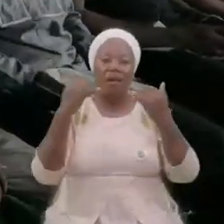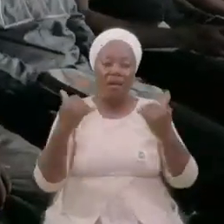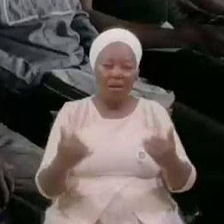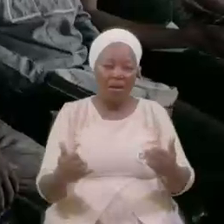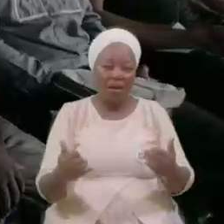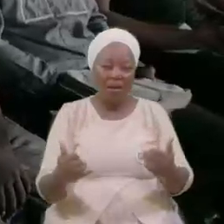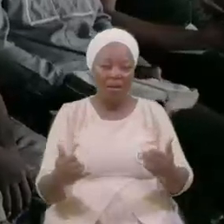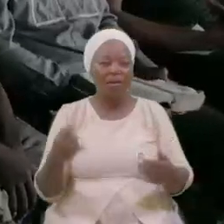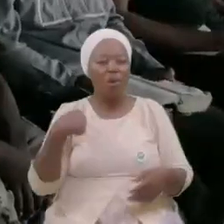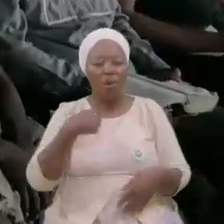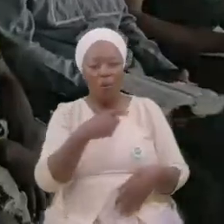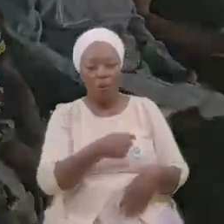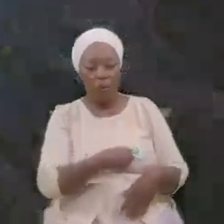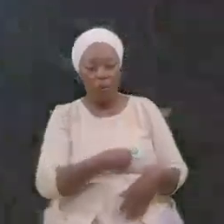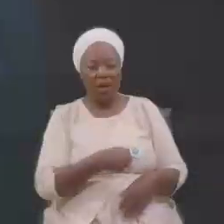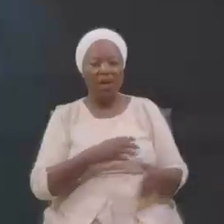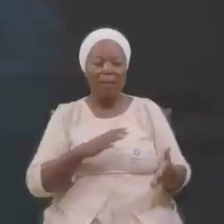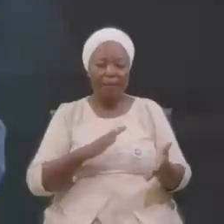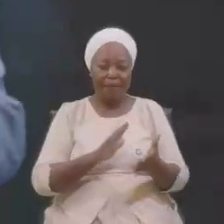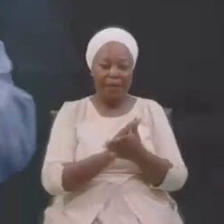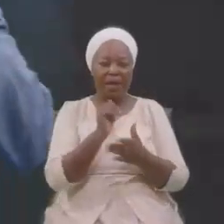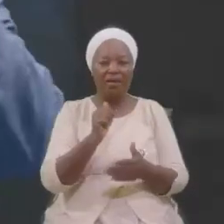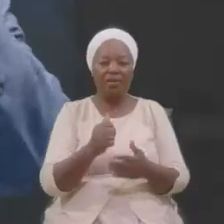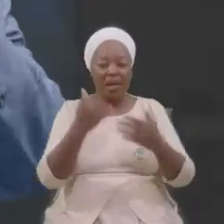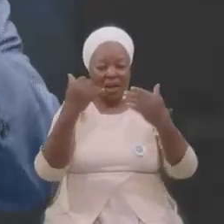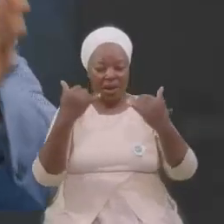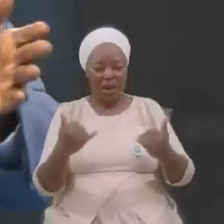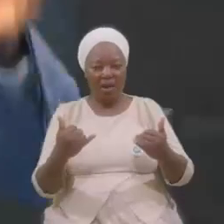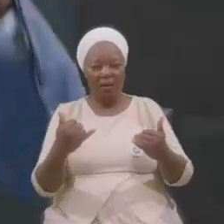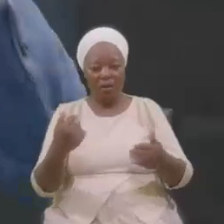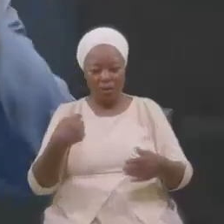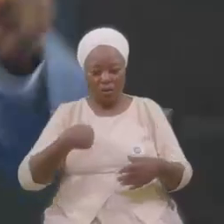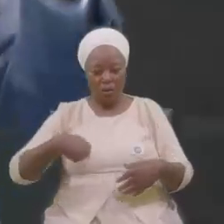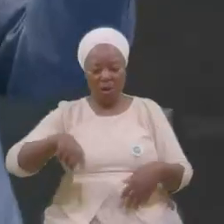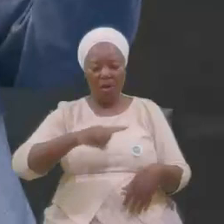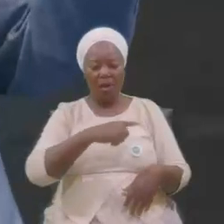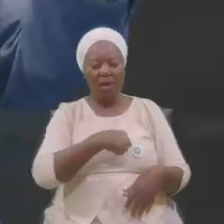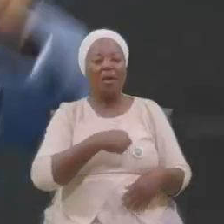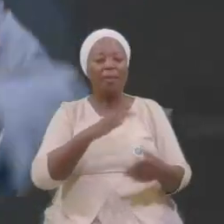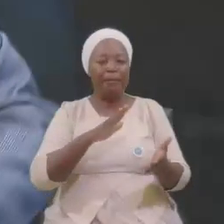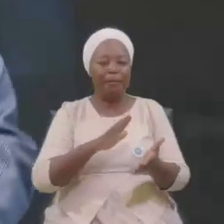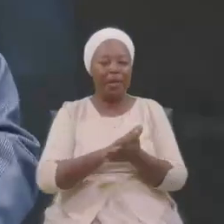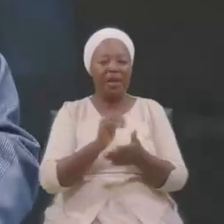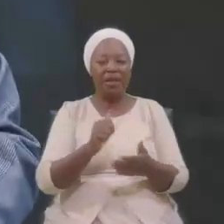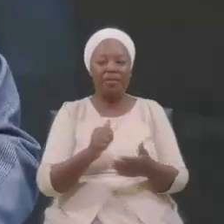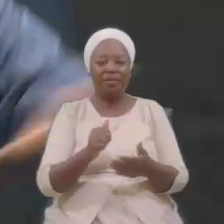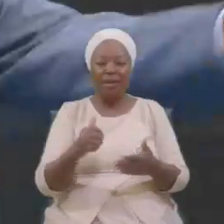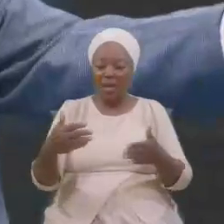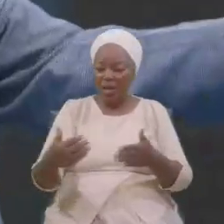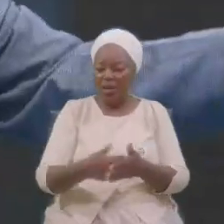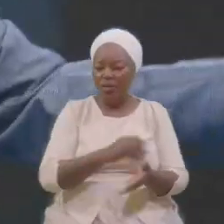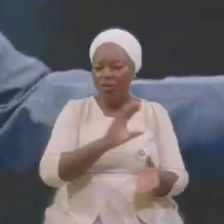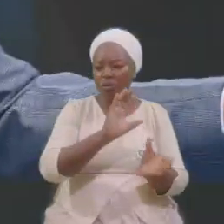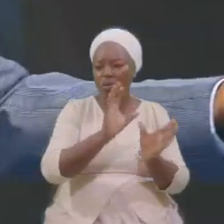we believe. Now we believe. New convert